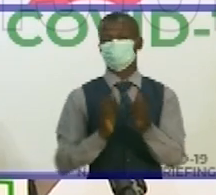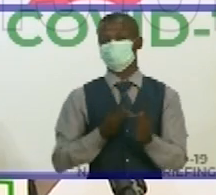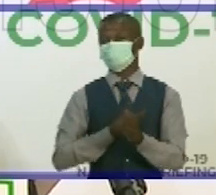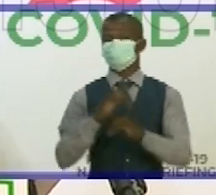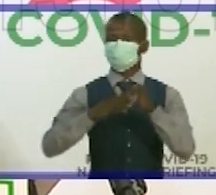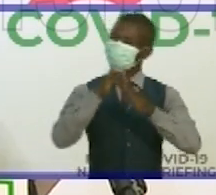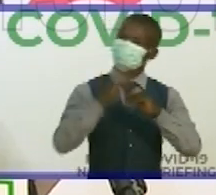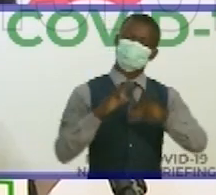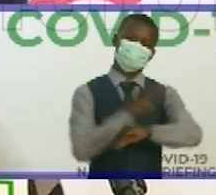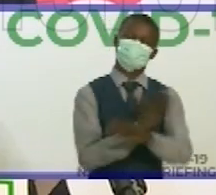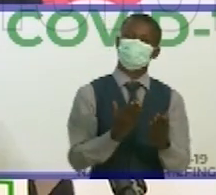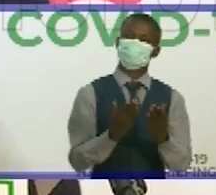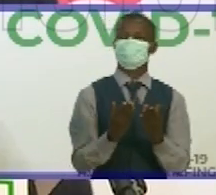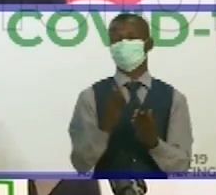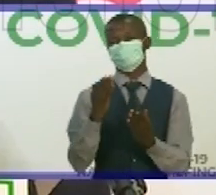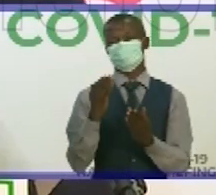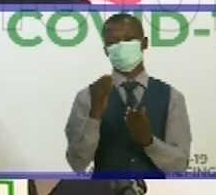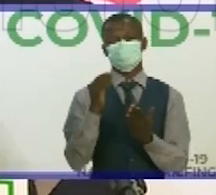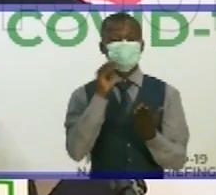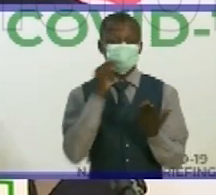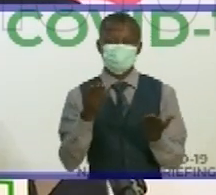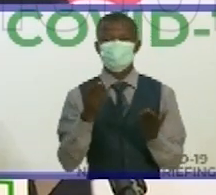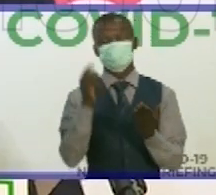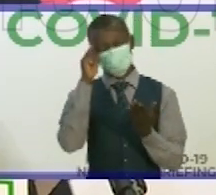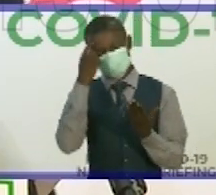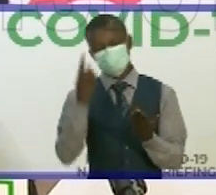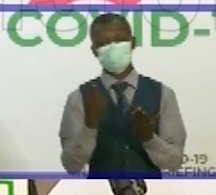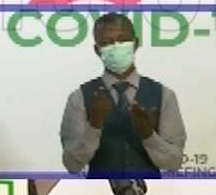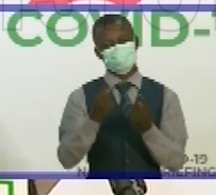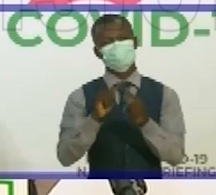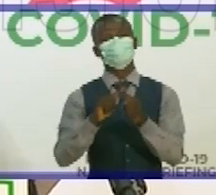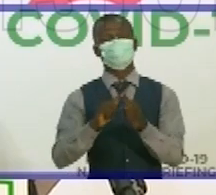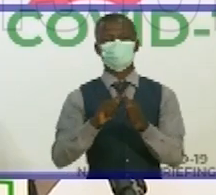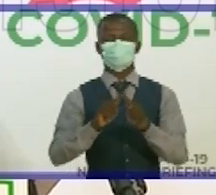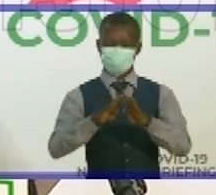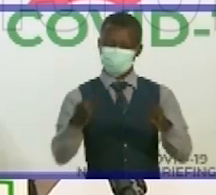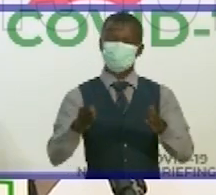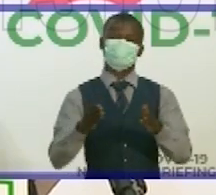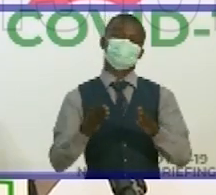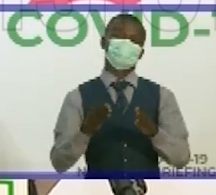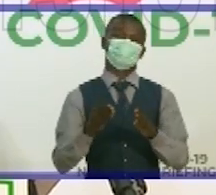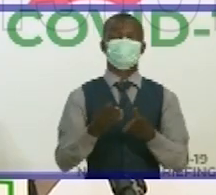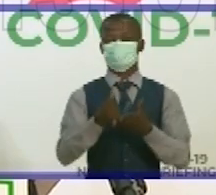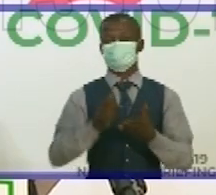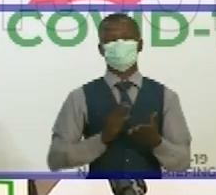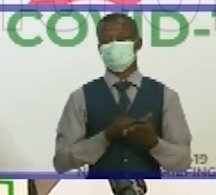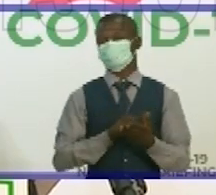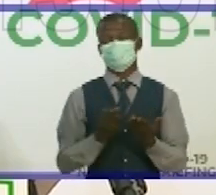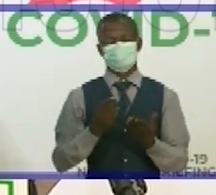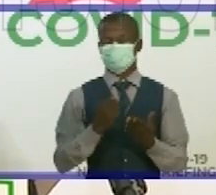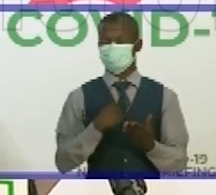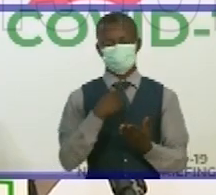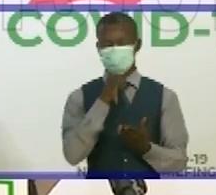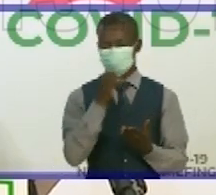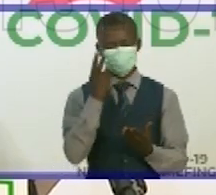federal government of Nigeria has been our biggest supporter and enabled us the resources, and I don't foresee any challenge